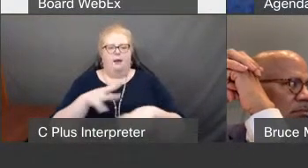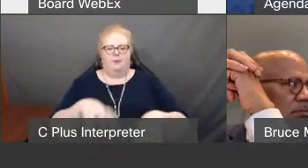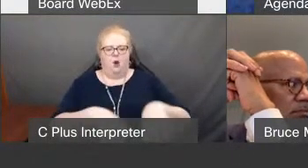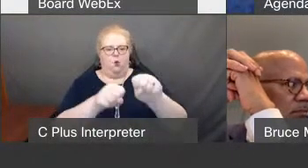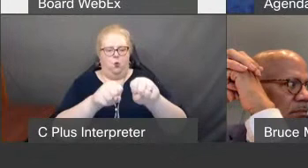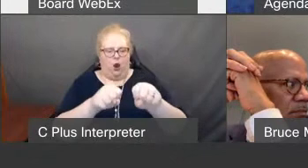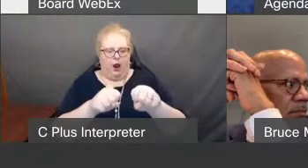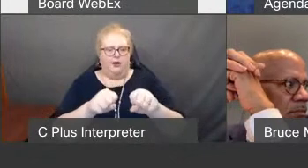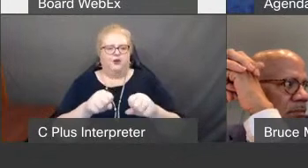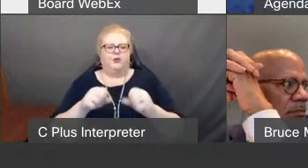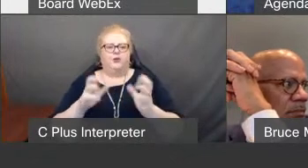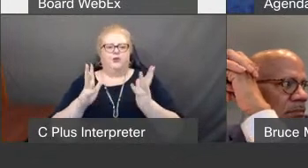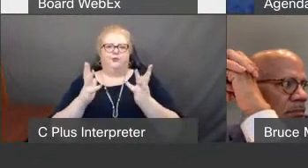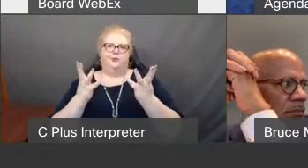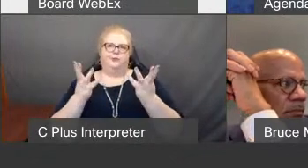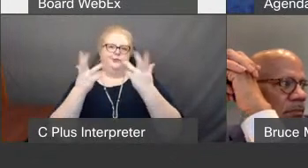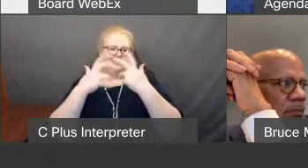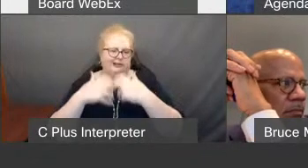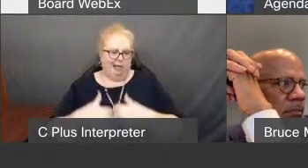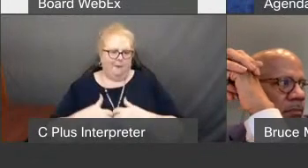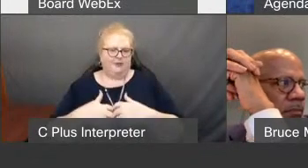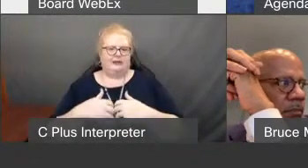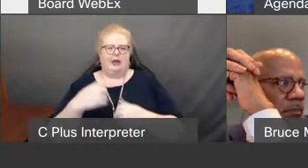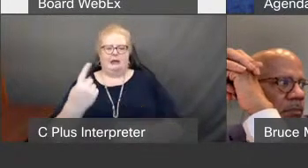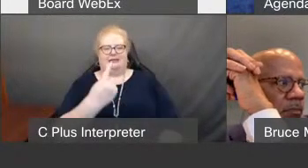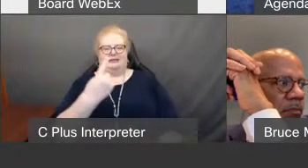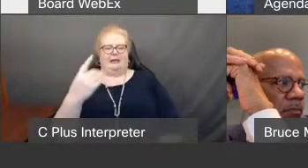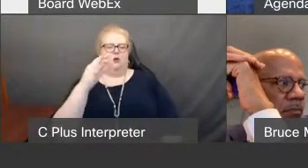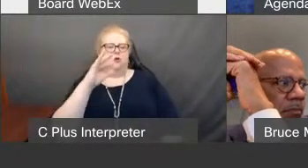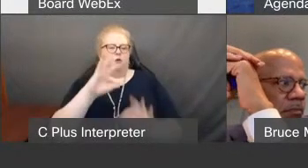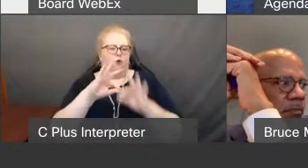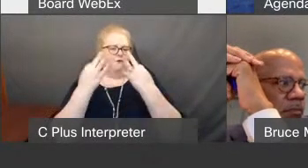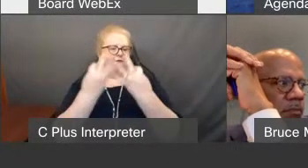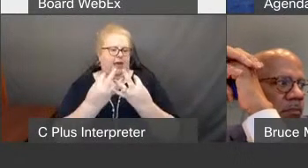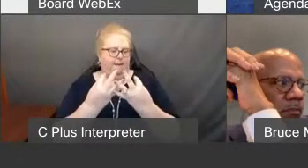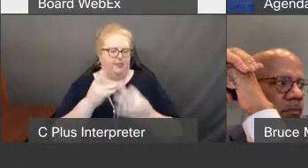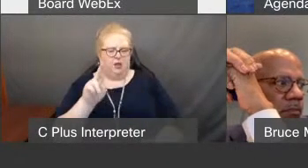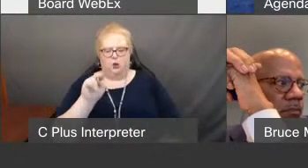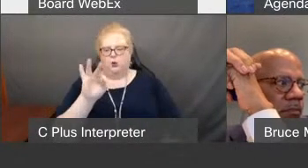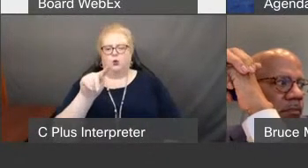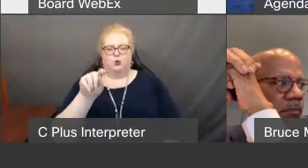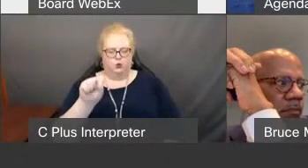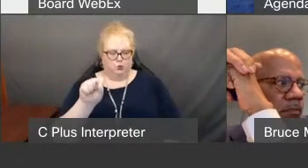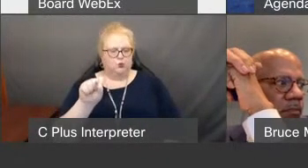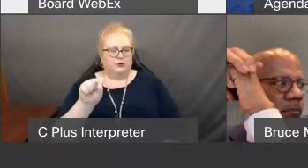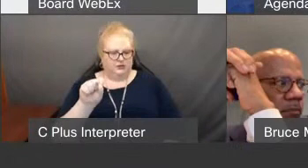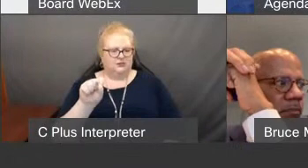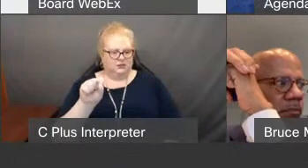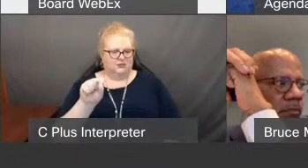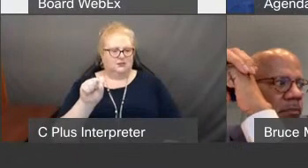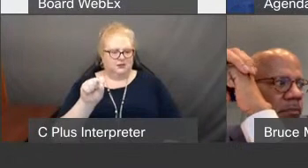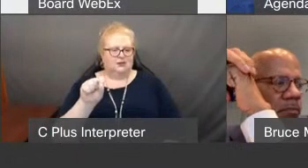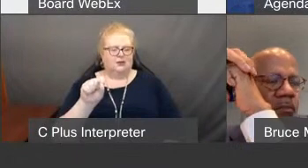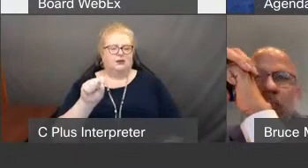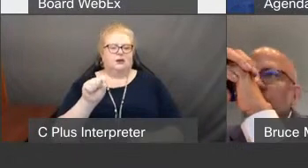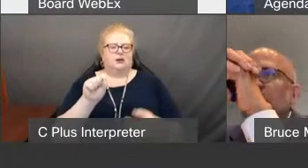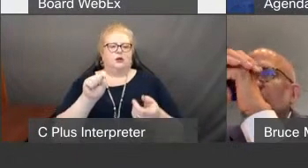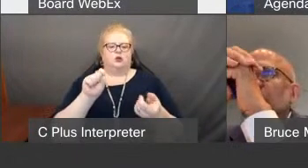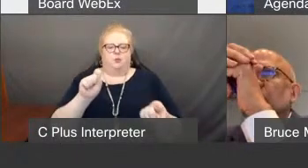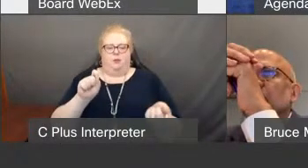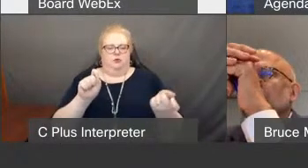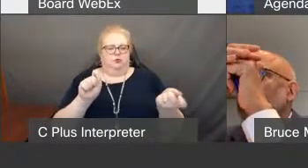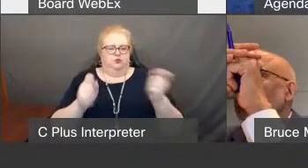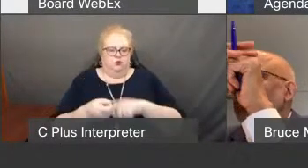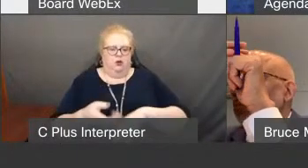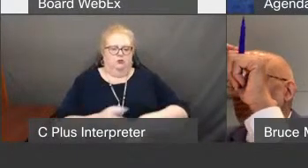dilapidated single family units, and to then market those and turn